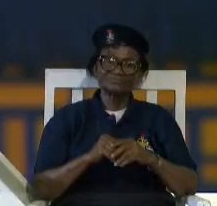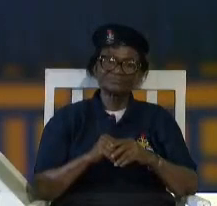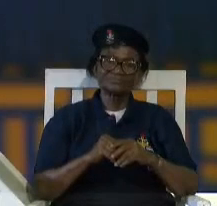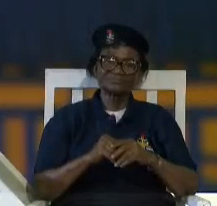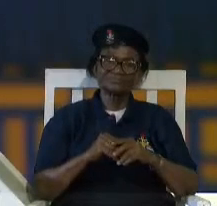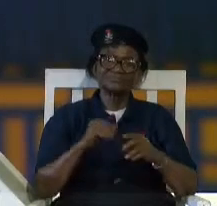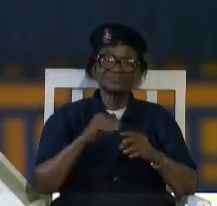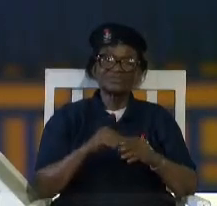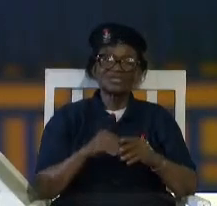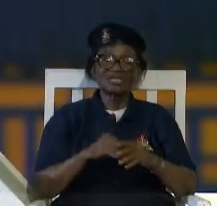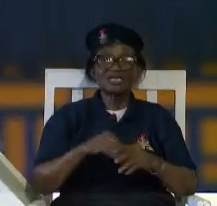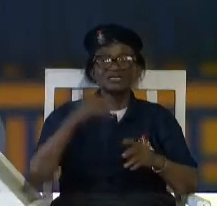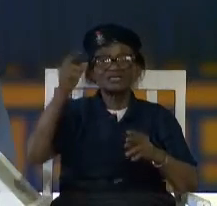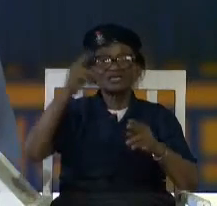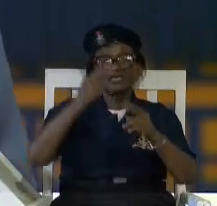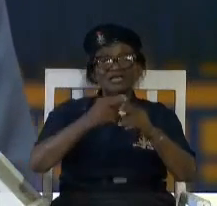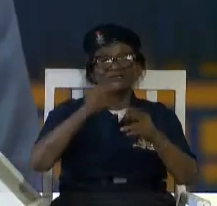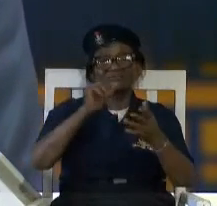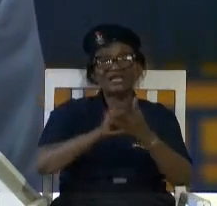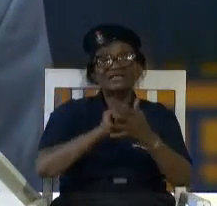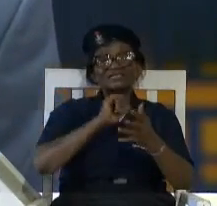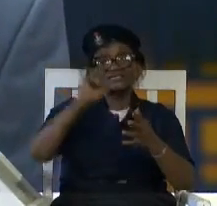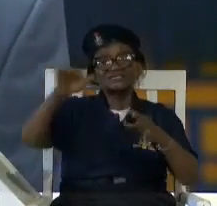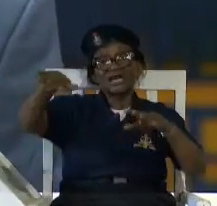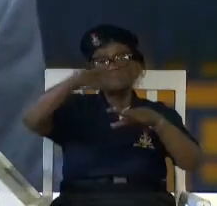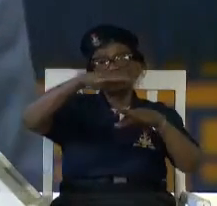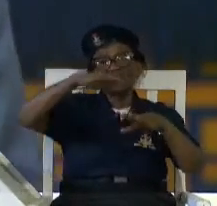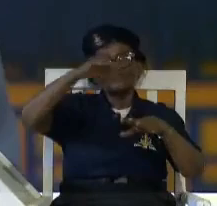In the name that's above every other name,